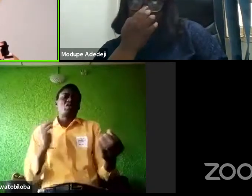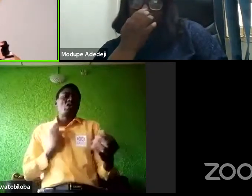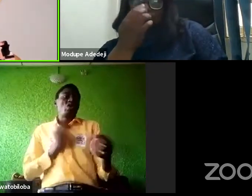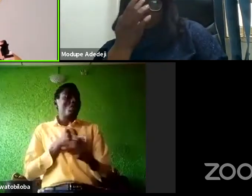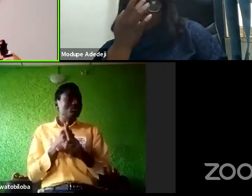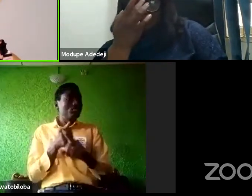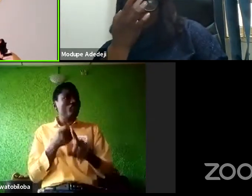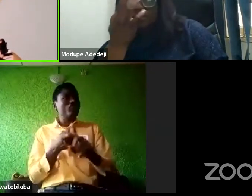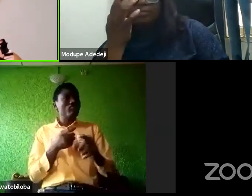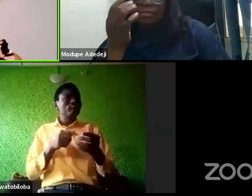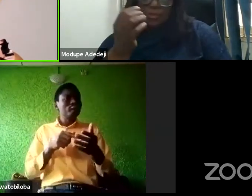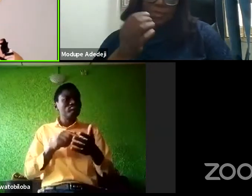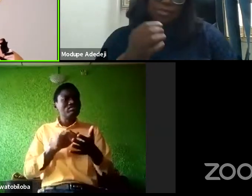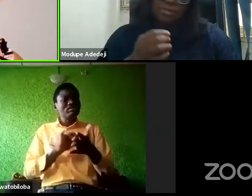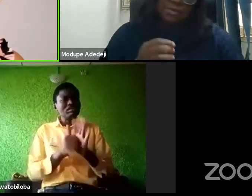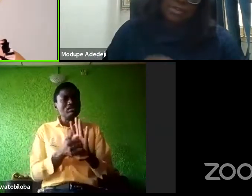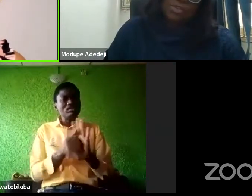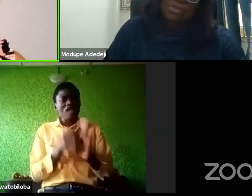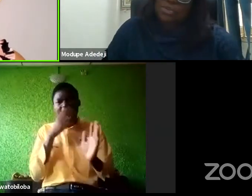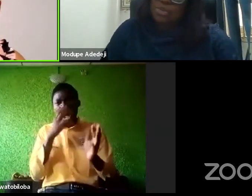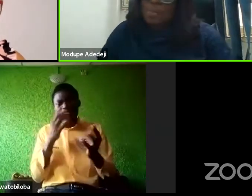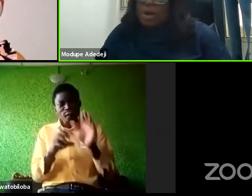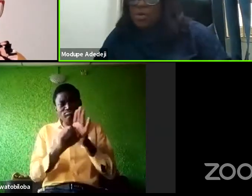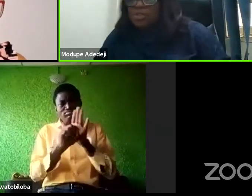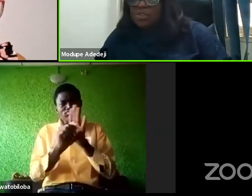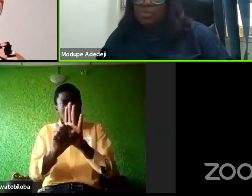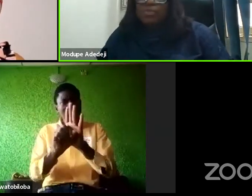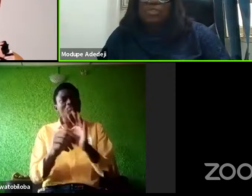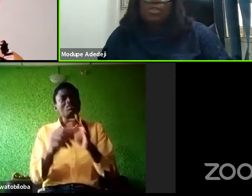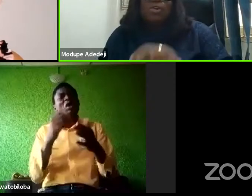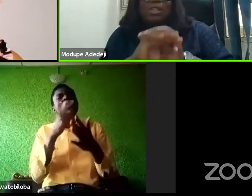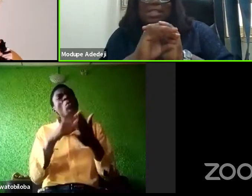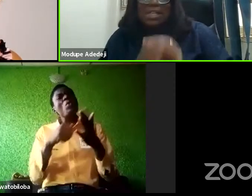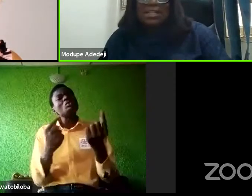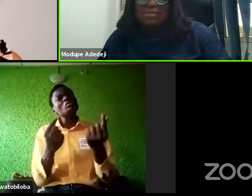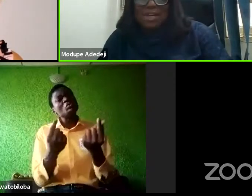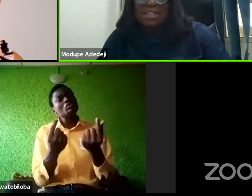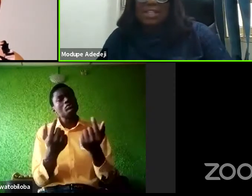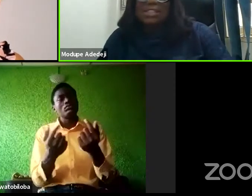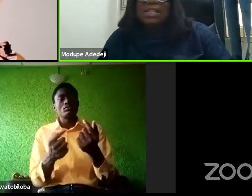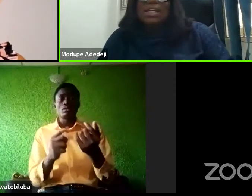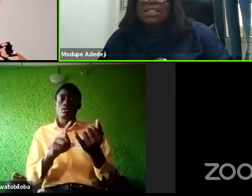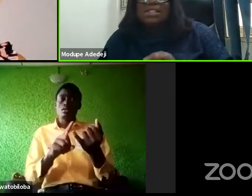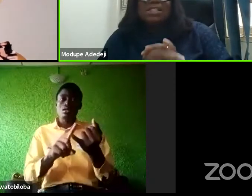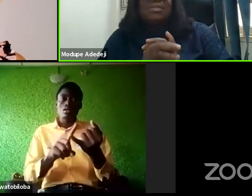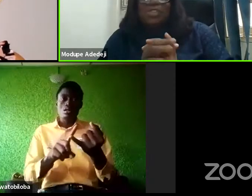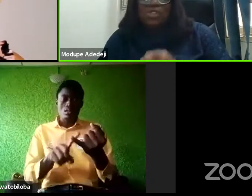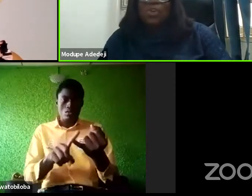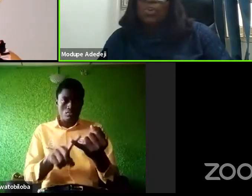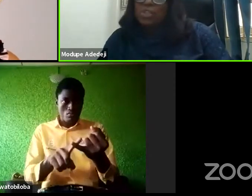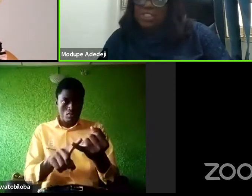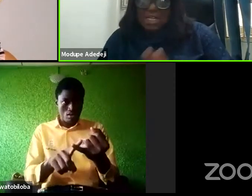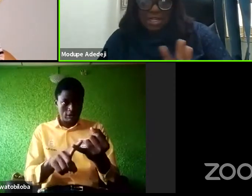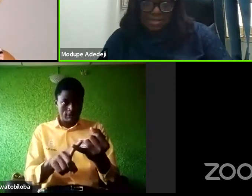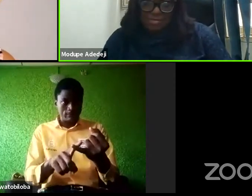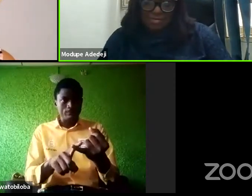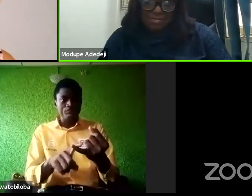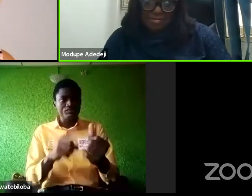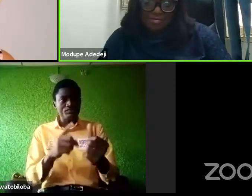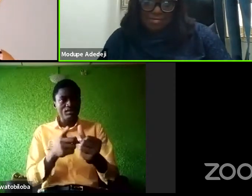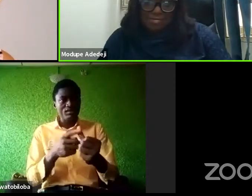these symptoms? What can we do? So number one, we should first of all understand the fact that it is